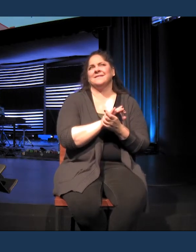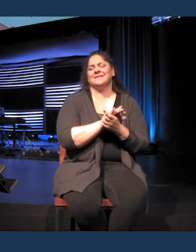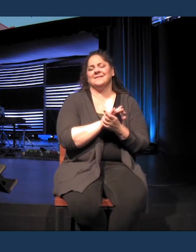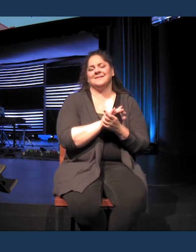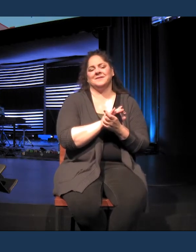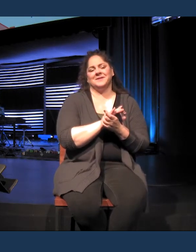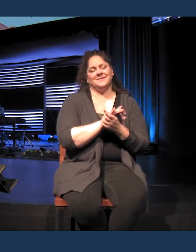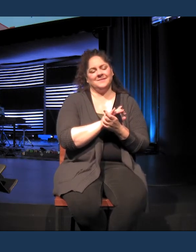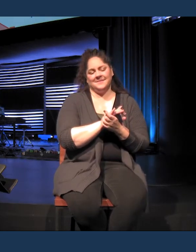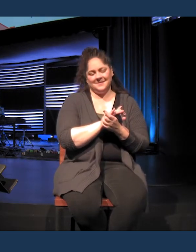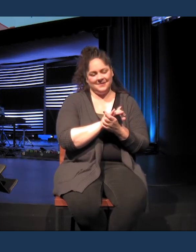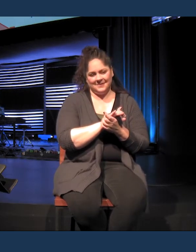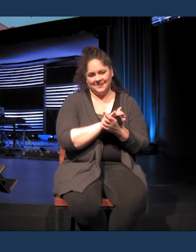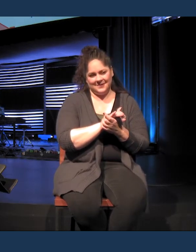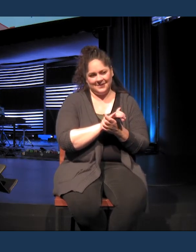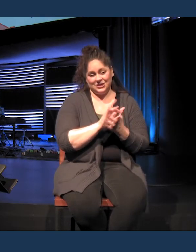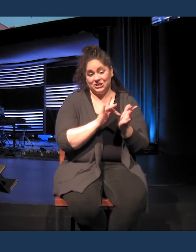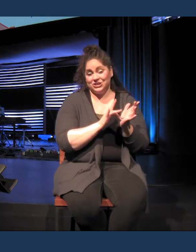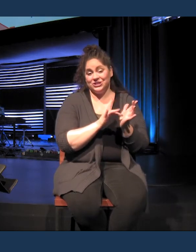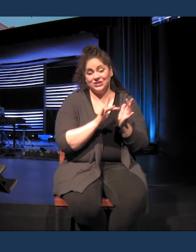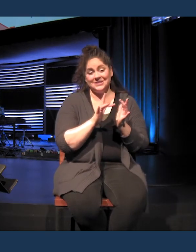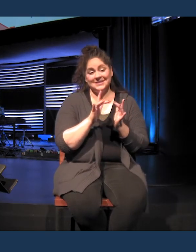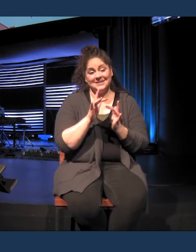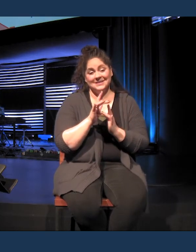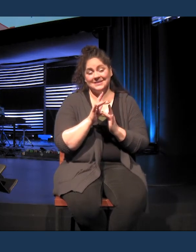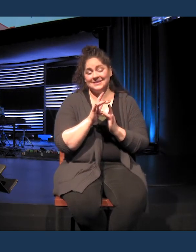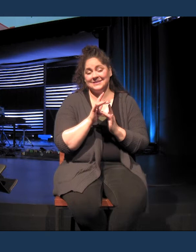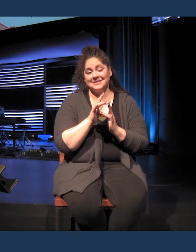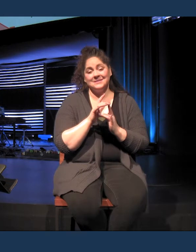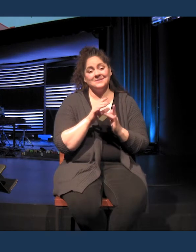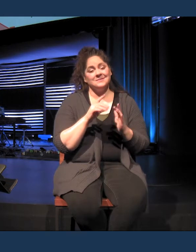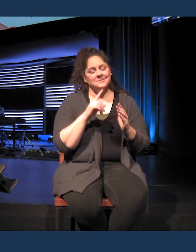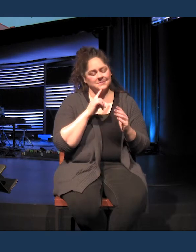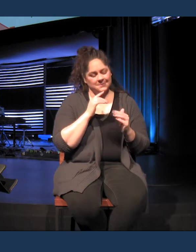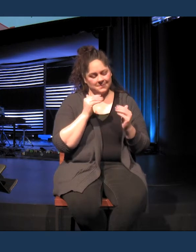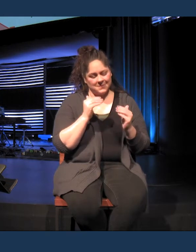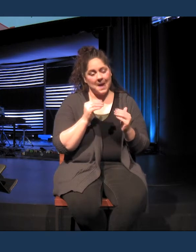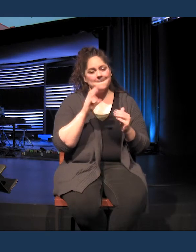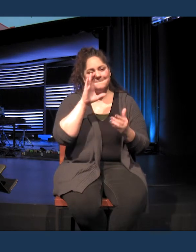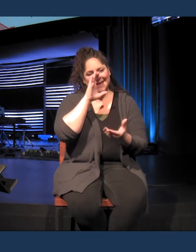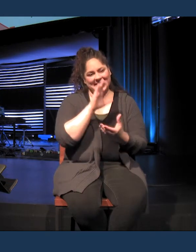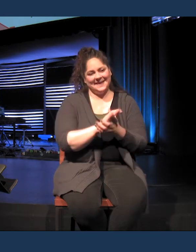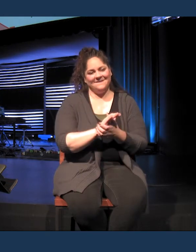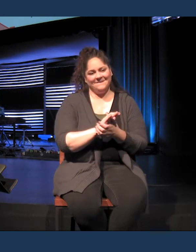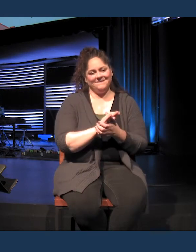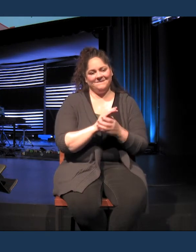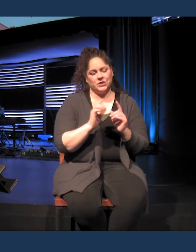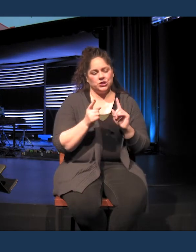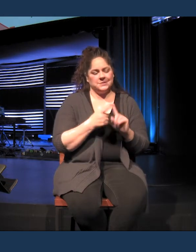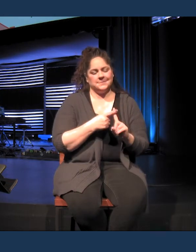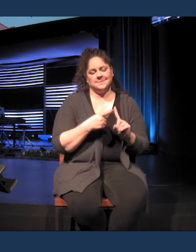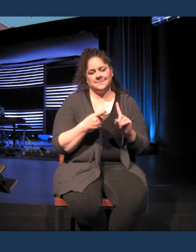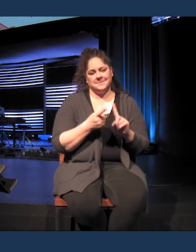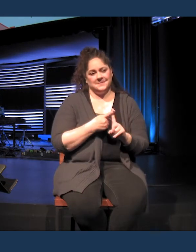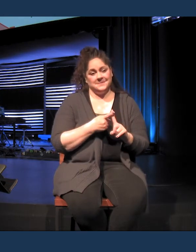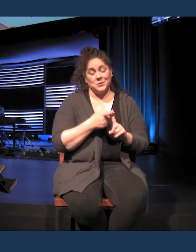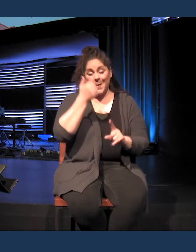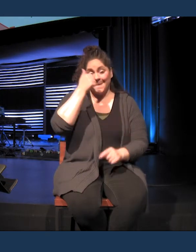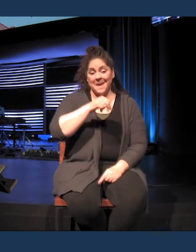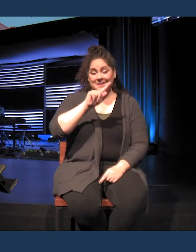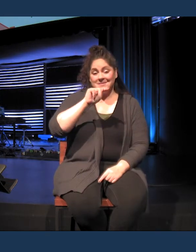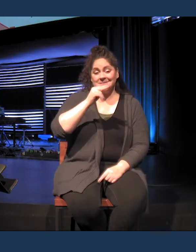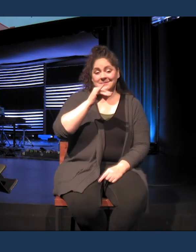And Jesus is always pointing to people, no, believe first. Even Thomas, one of the